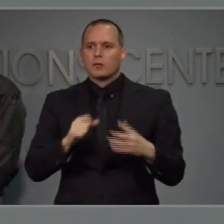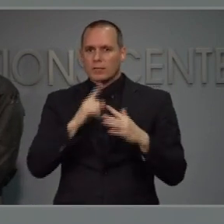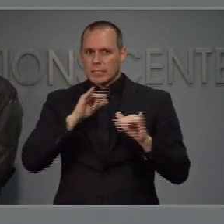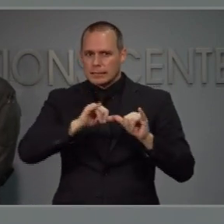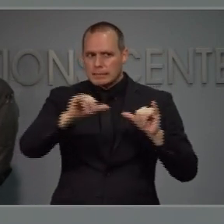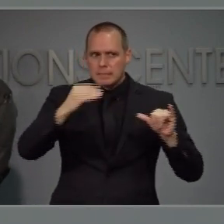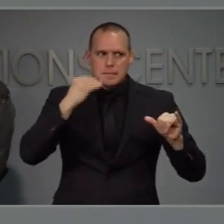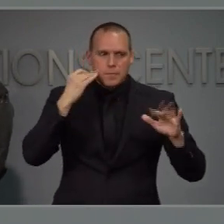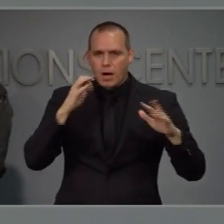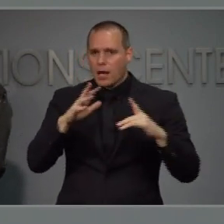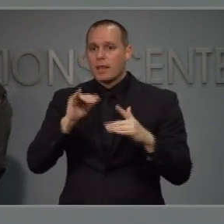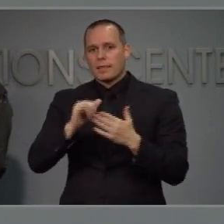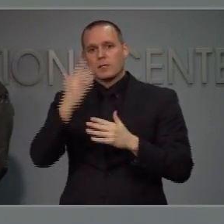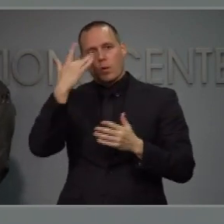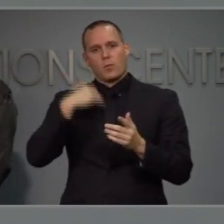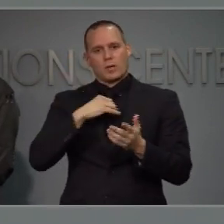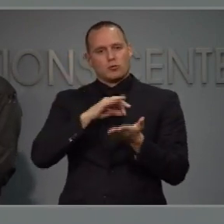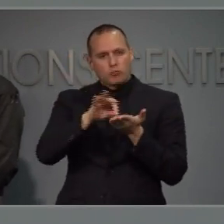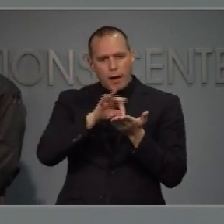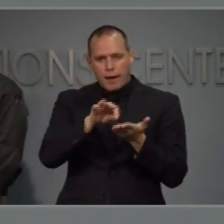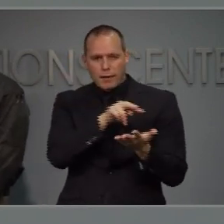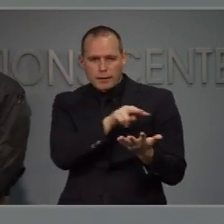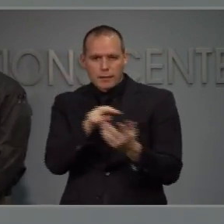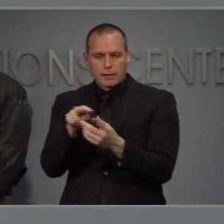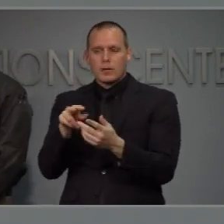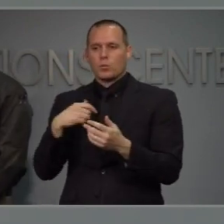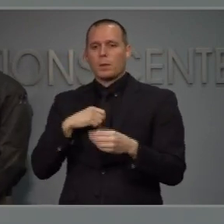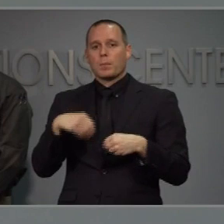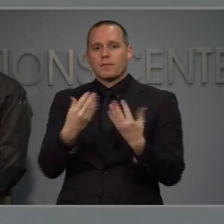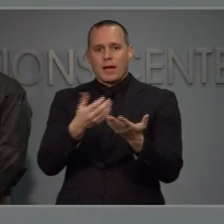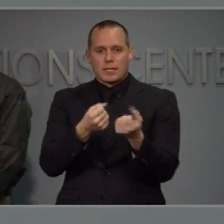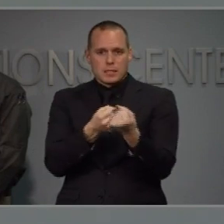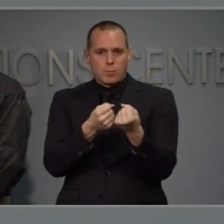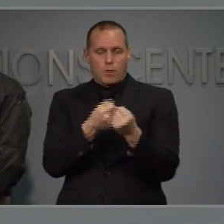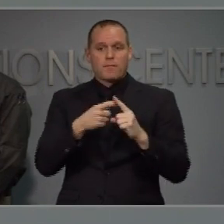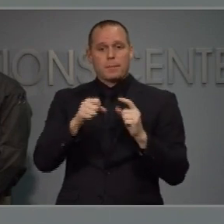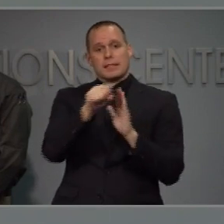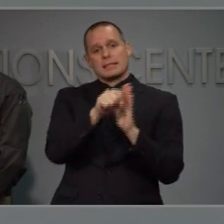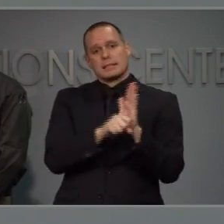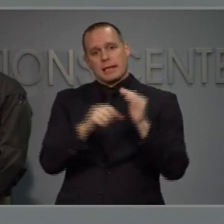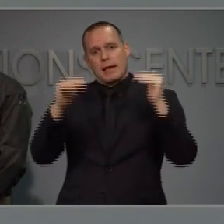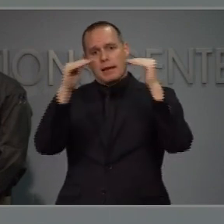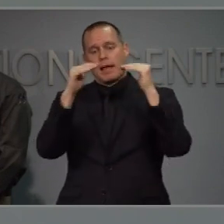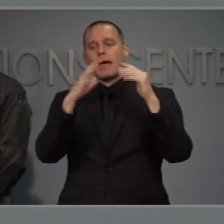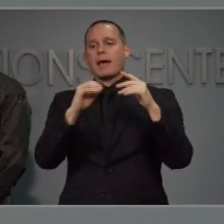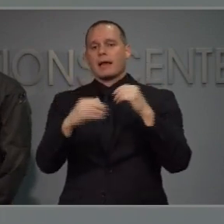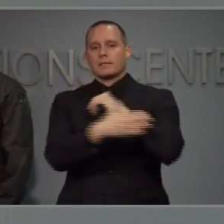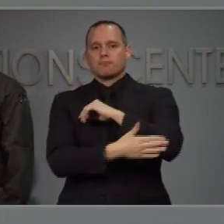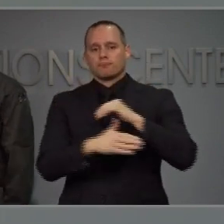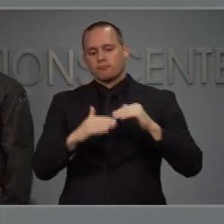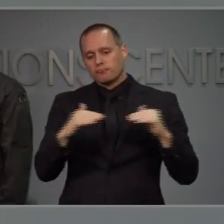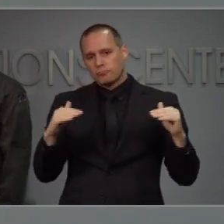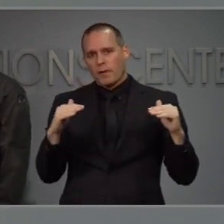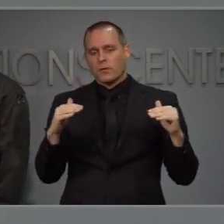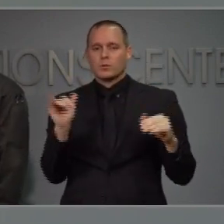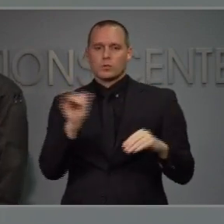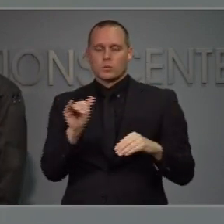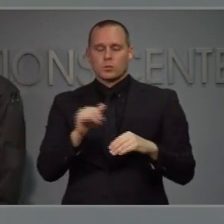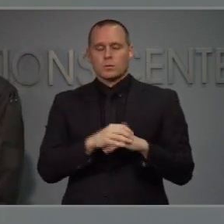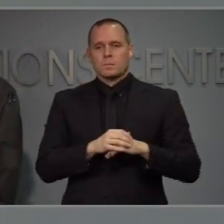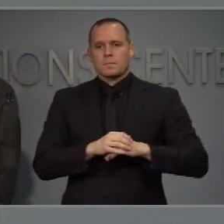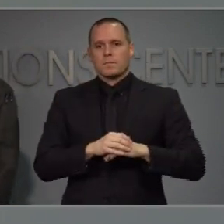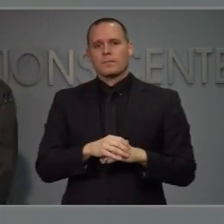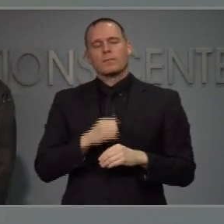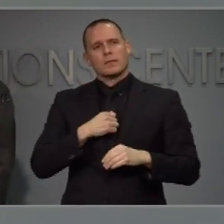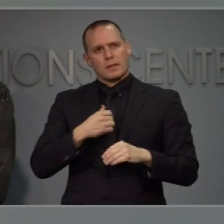all of these, providing the support that we can from the state as well as the local public health level. I'd say there's been a very